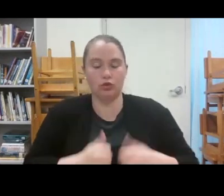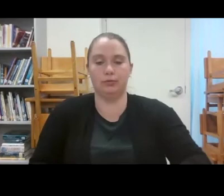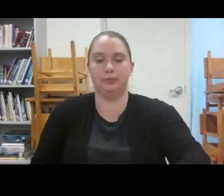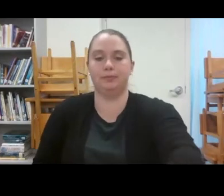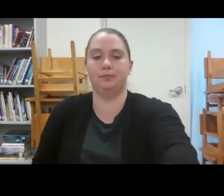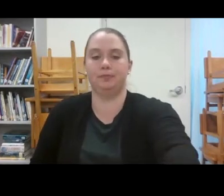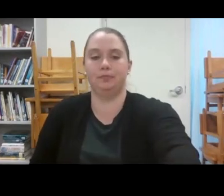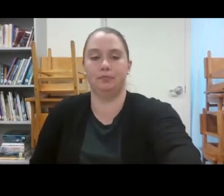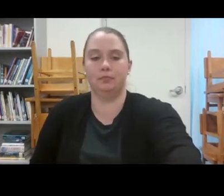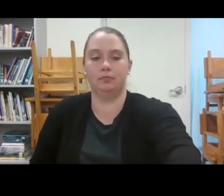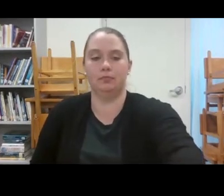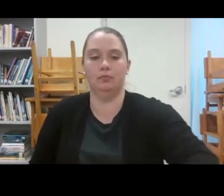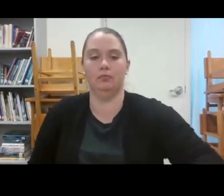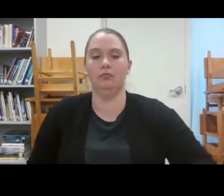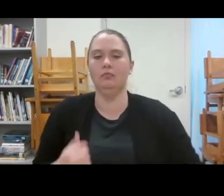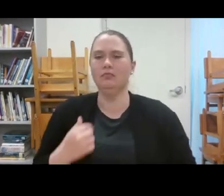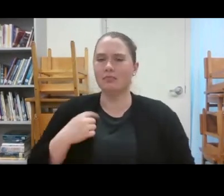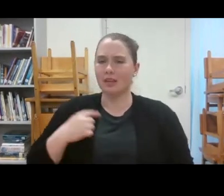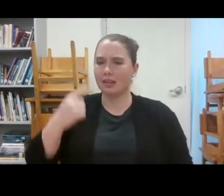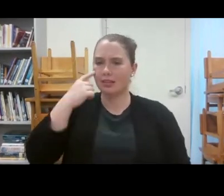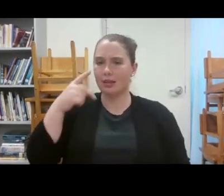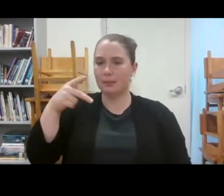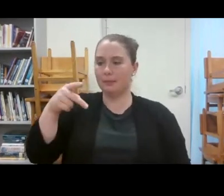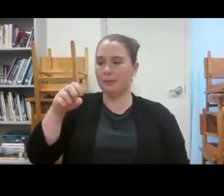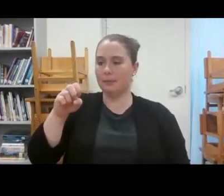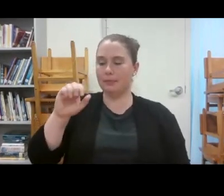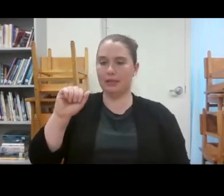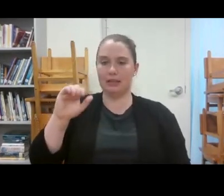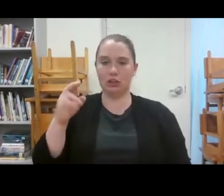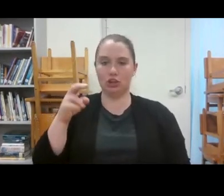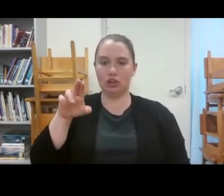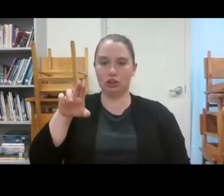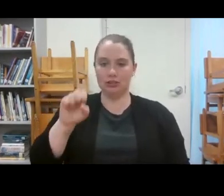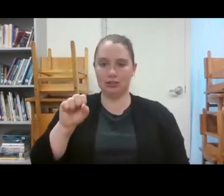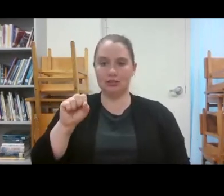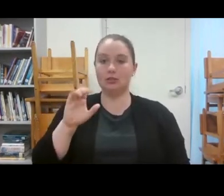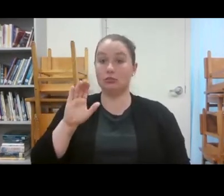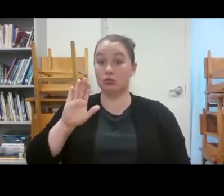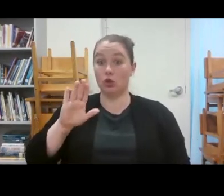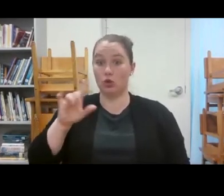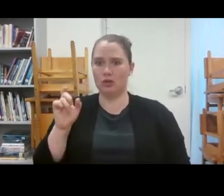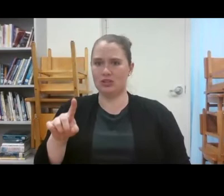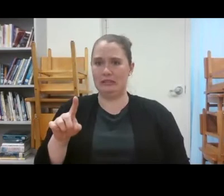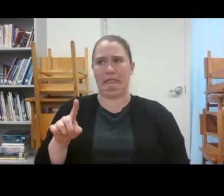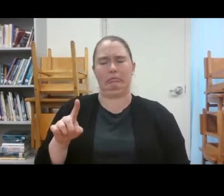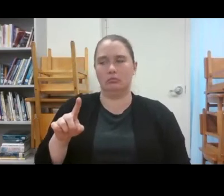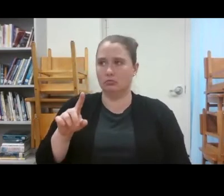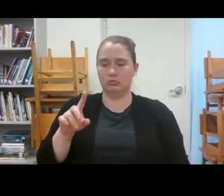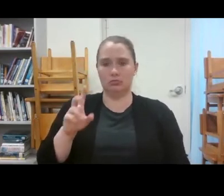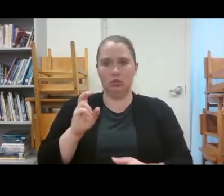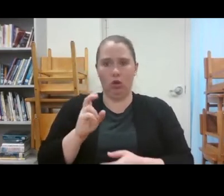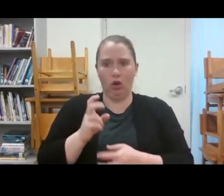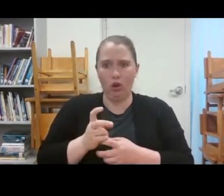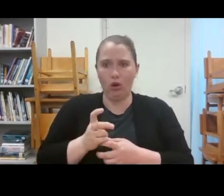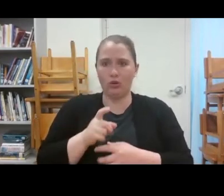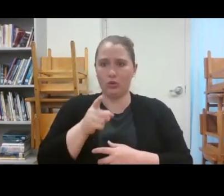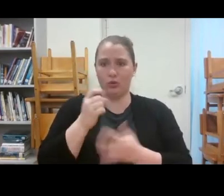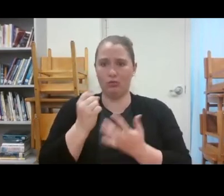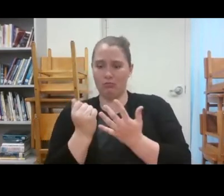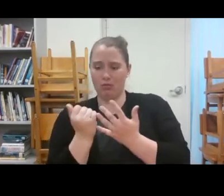think Peach's question is the hardest question, right? Where to start if you have to prioritize your